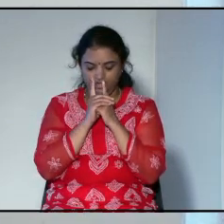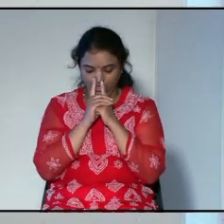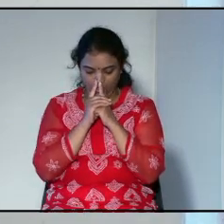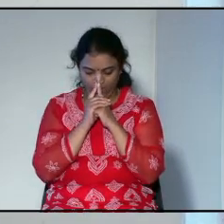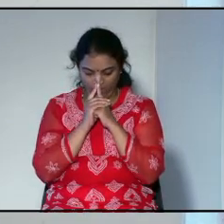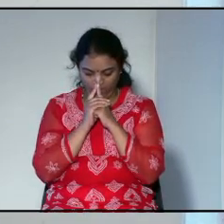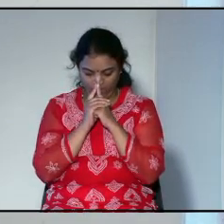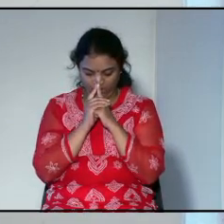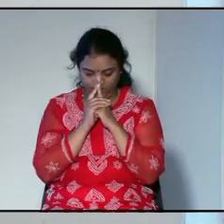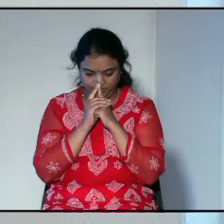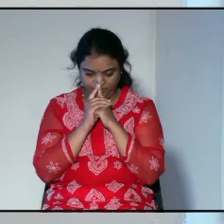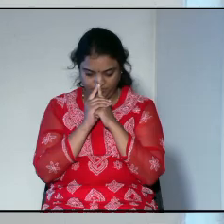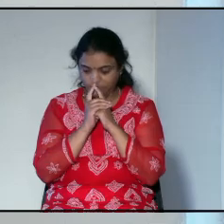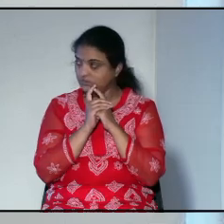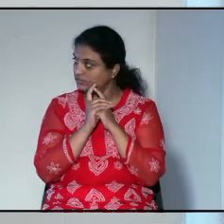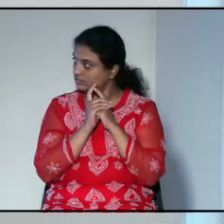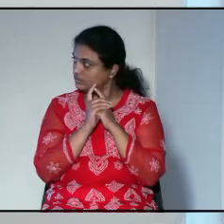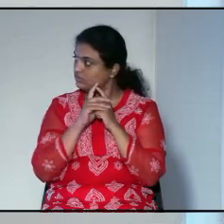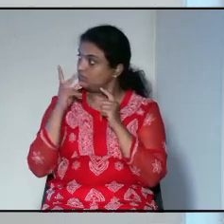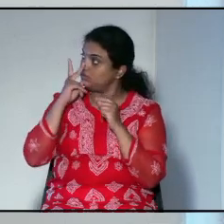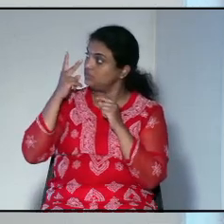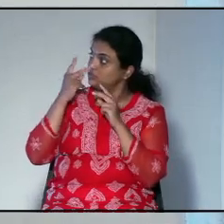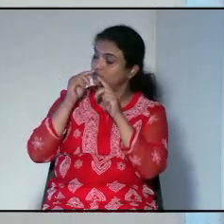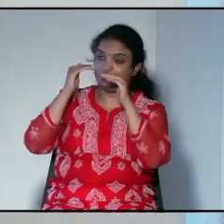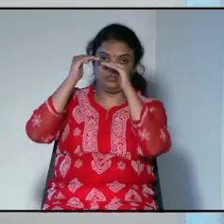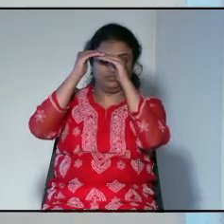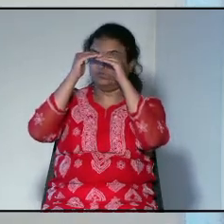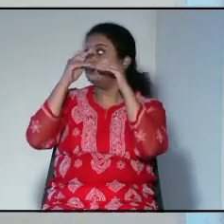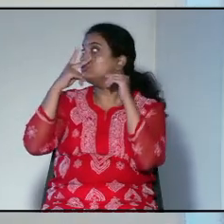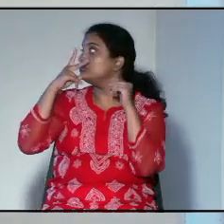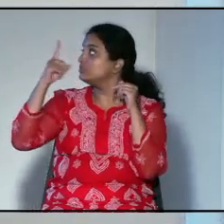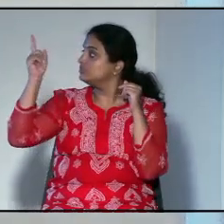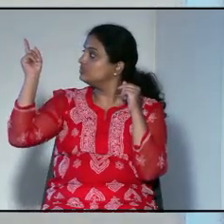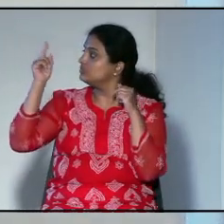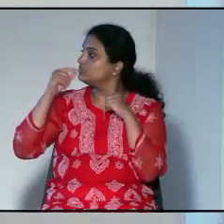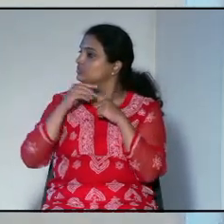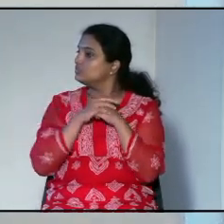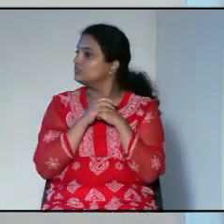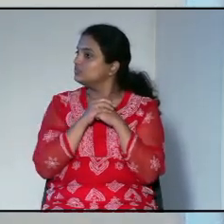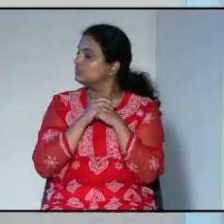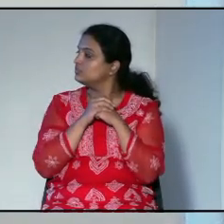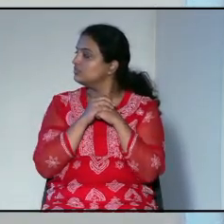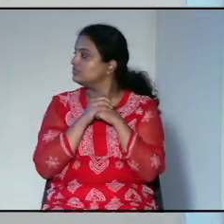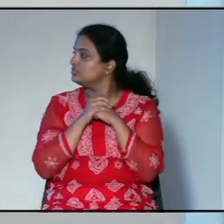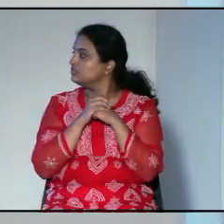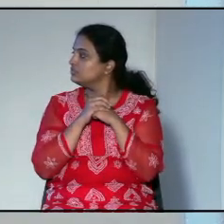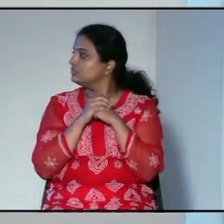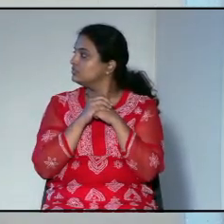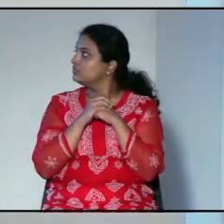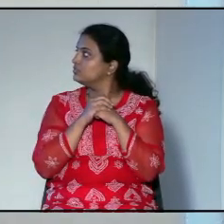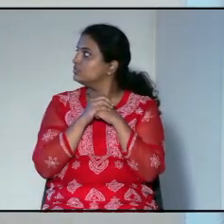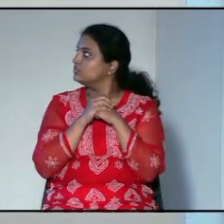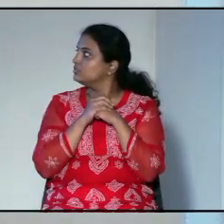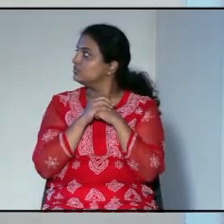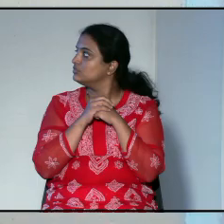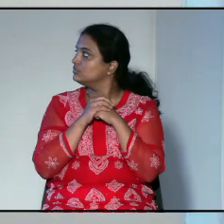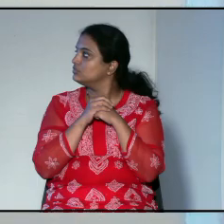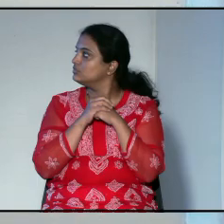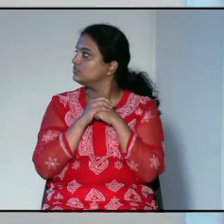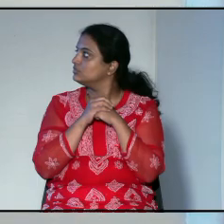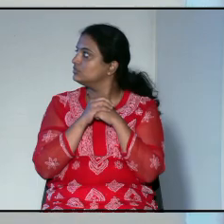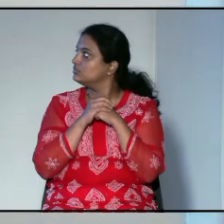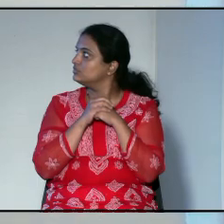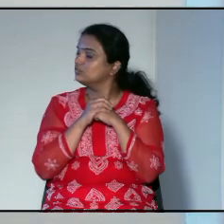The other piece that I'd like to also mark out here, okay, it's actually working by pointing there, is